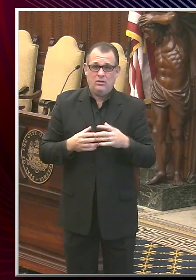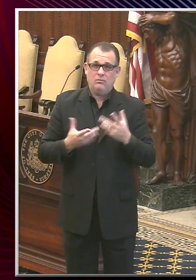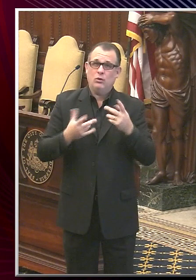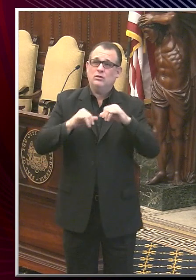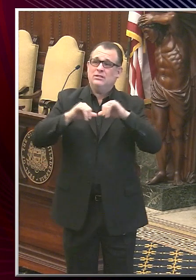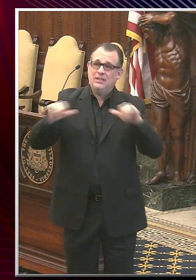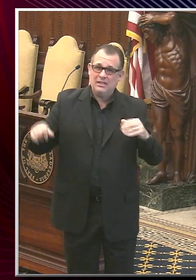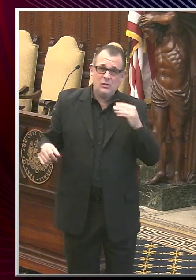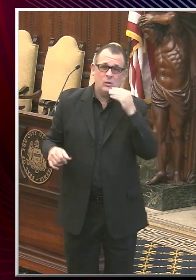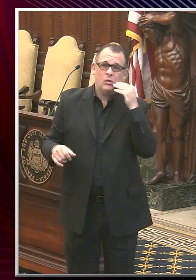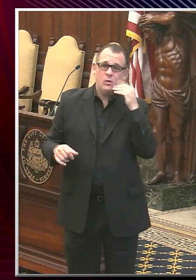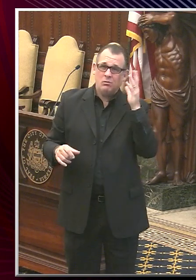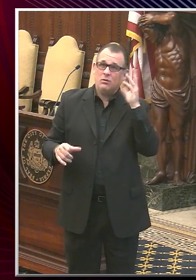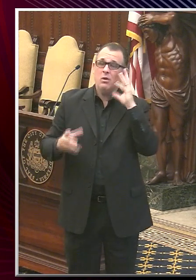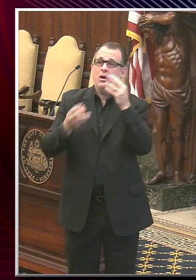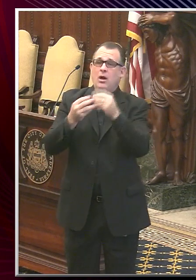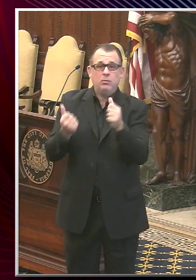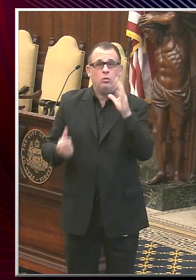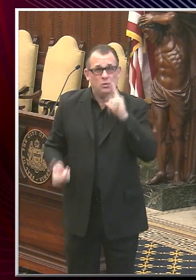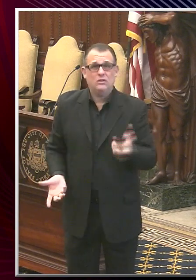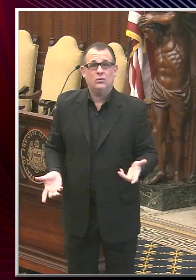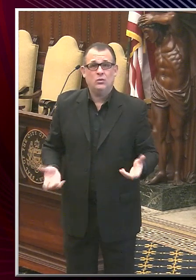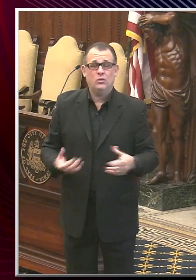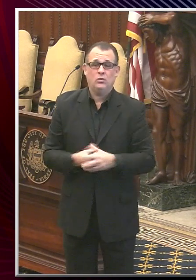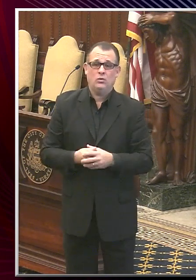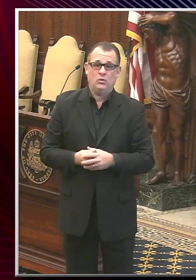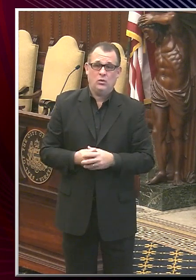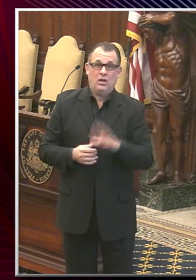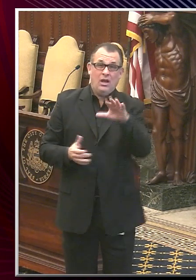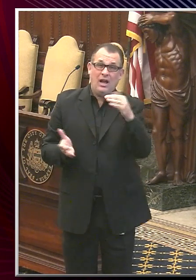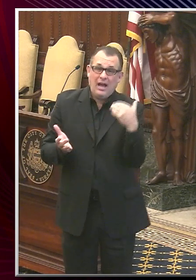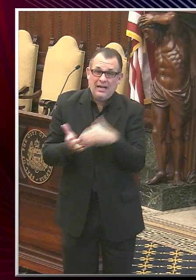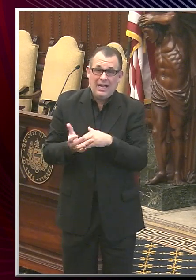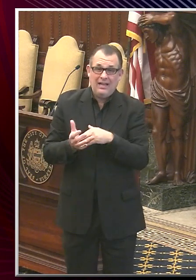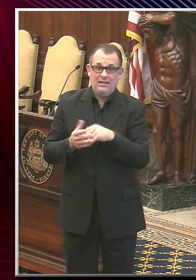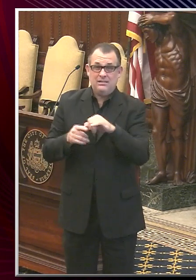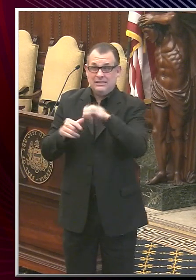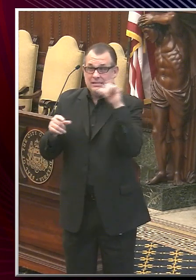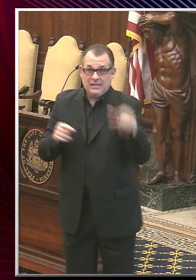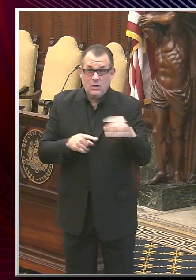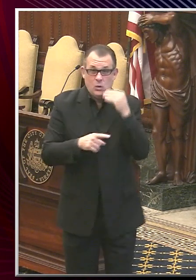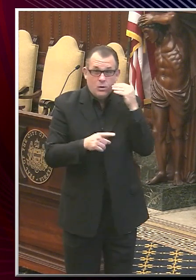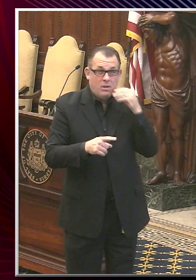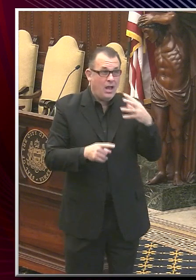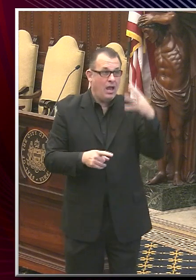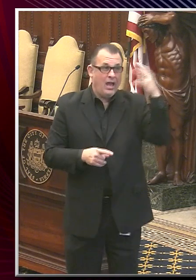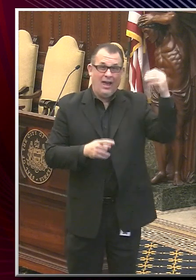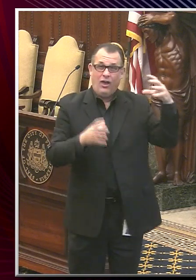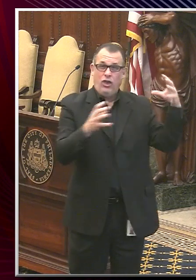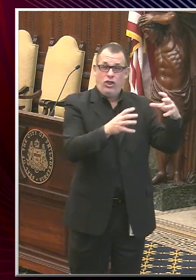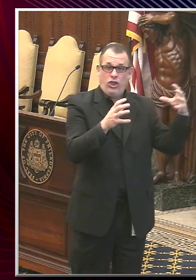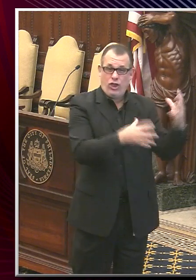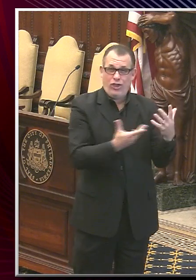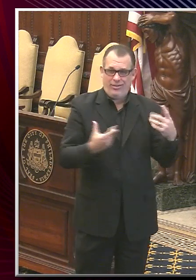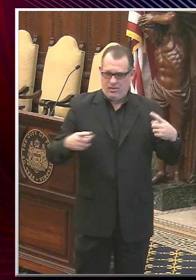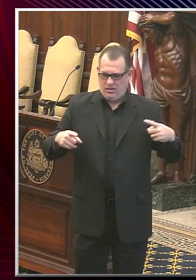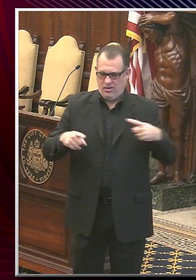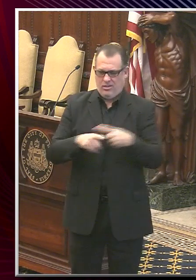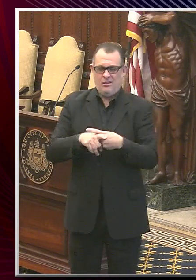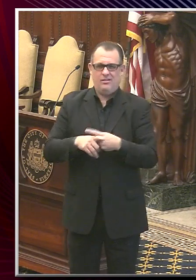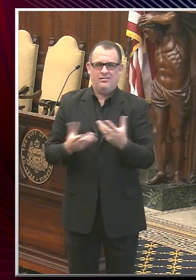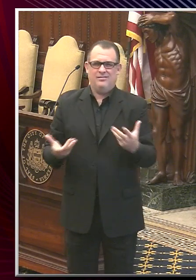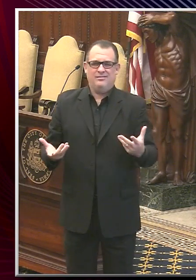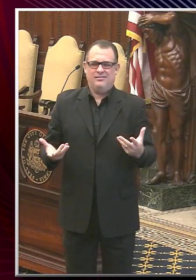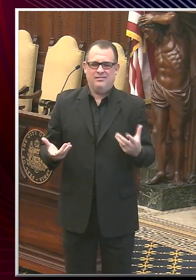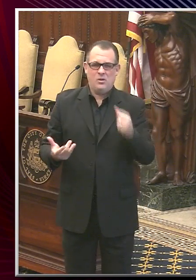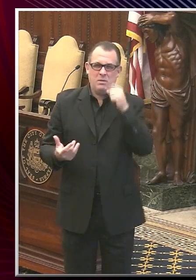away, and so we think it's inconsistent with our message to stay home to allow very large events and very large gatherings. Okay,